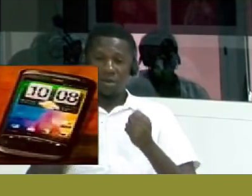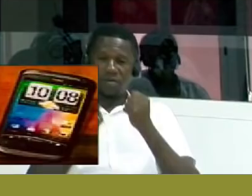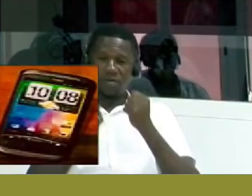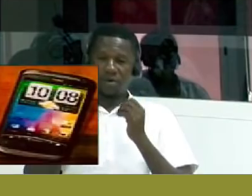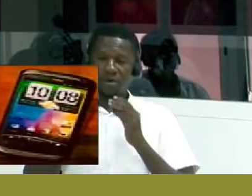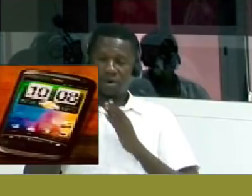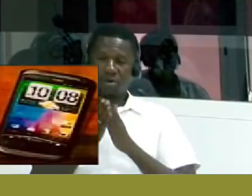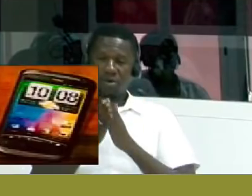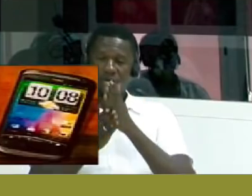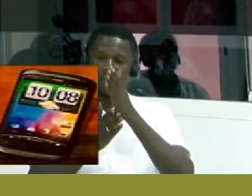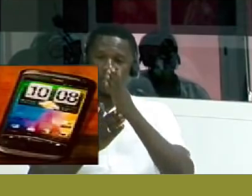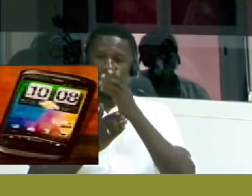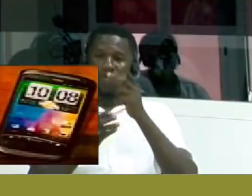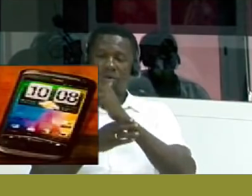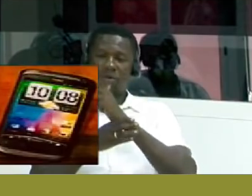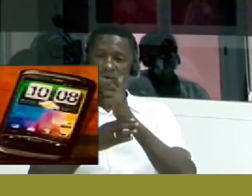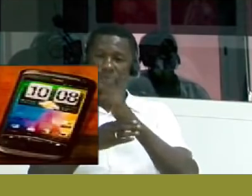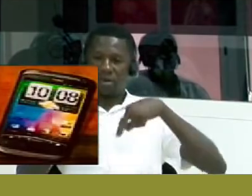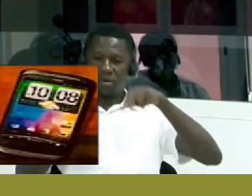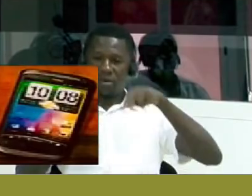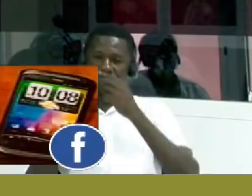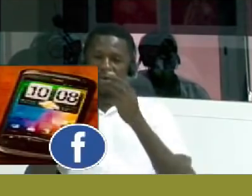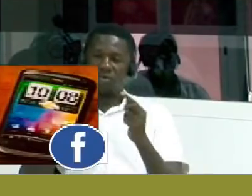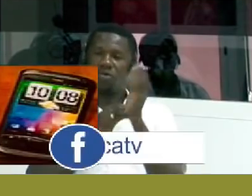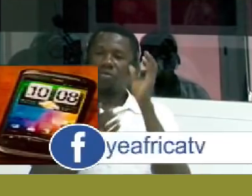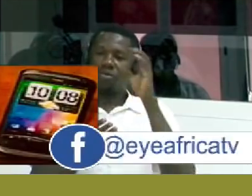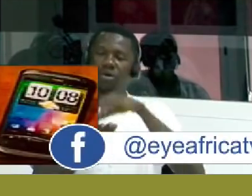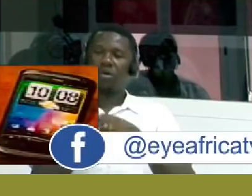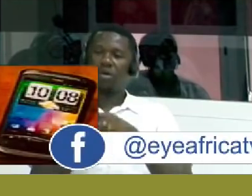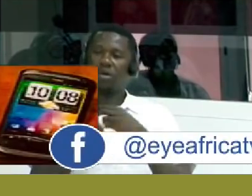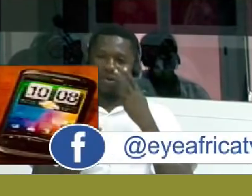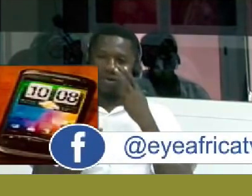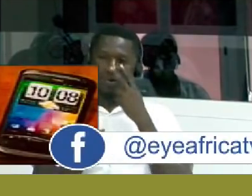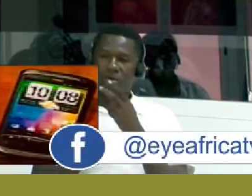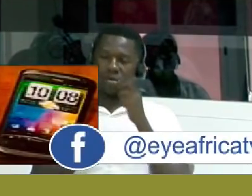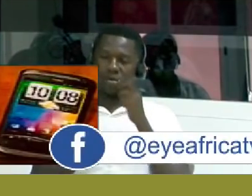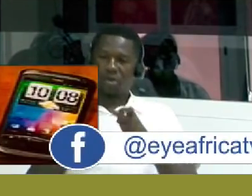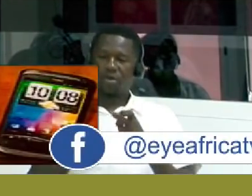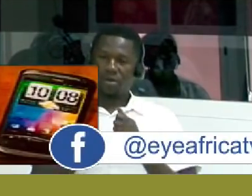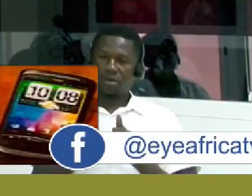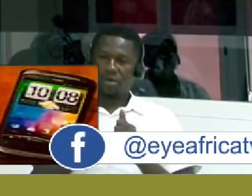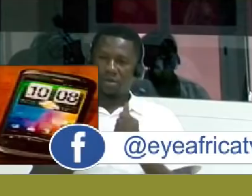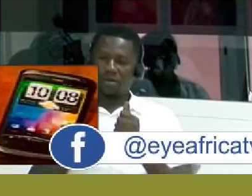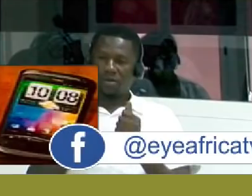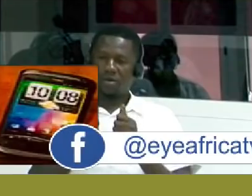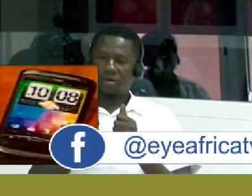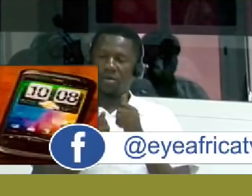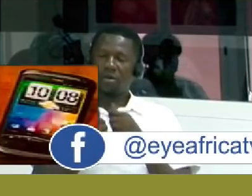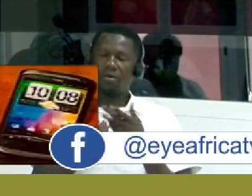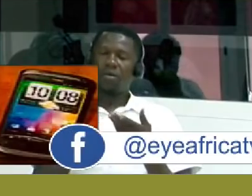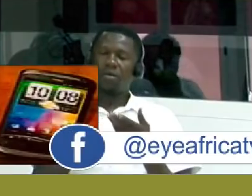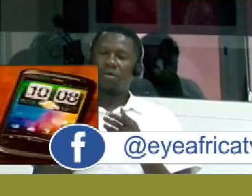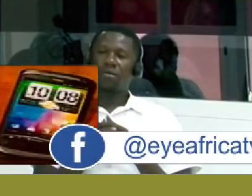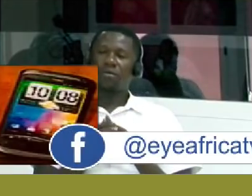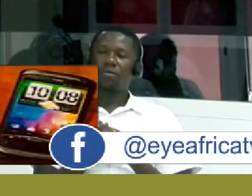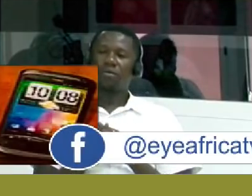Westfield roundabout to come to Banjul, and I saw somebody driving a car with this white simisi allergy, I don't know how they call it. Something like what you are putting on,